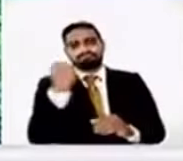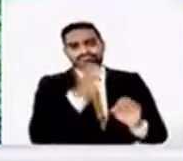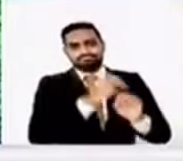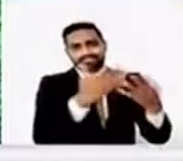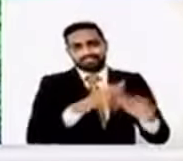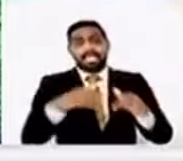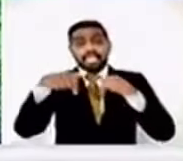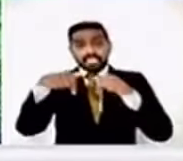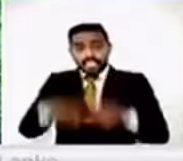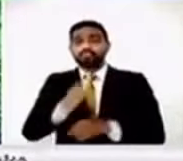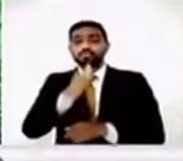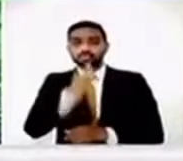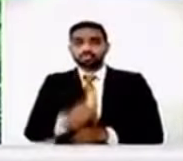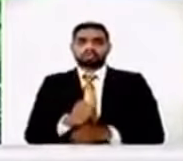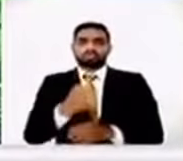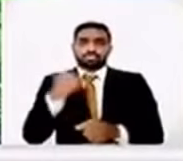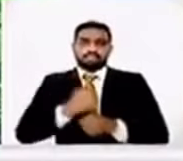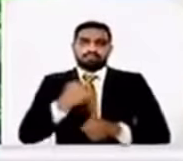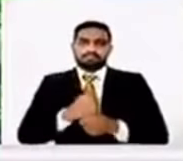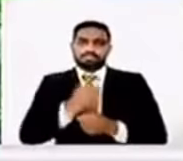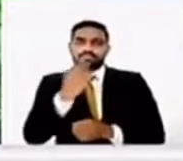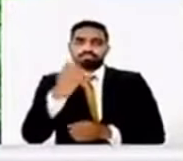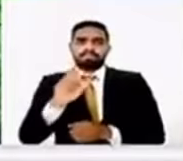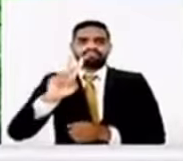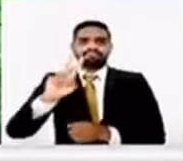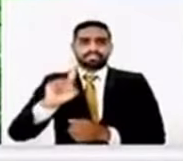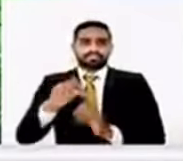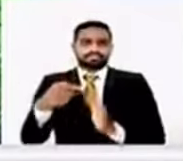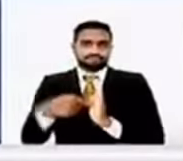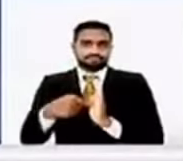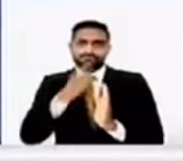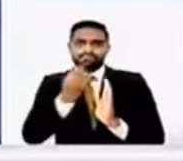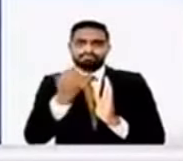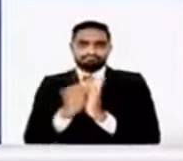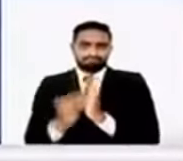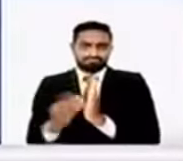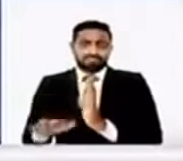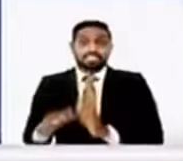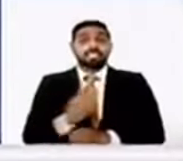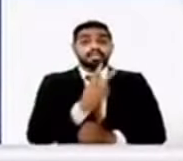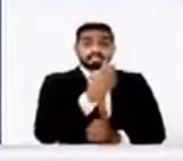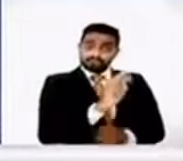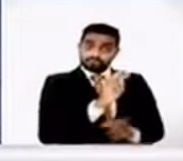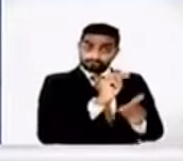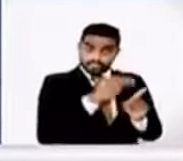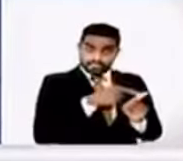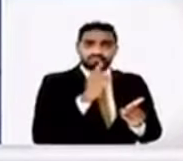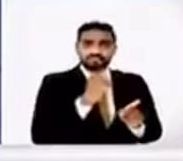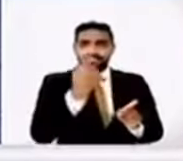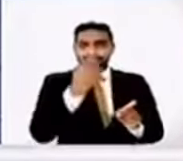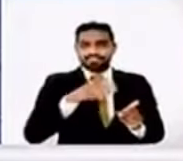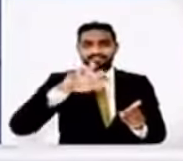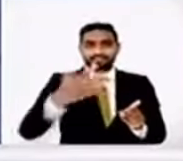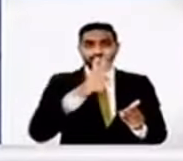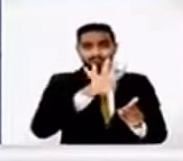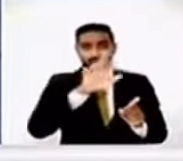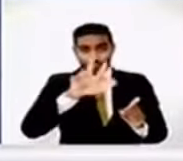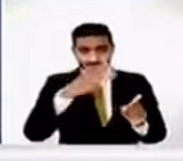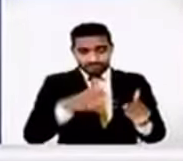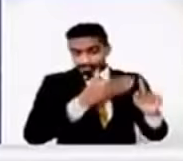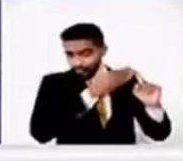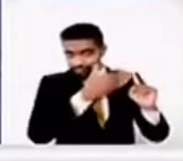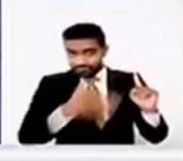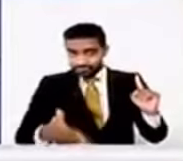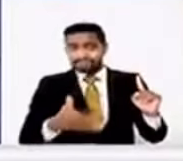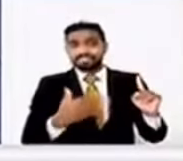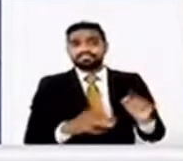2020 is only the only year from 1948 onwards that an year went through without